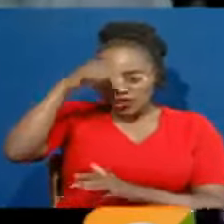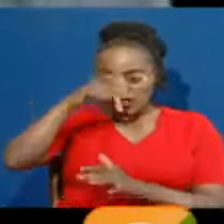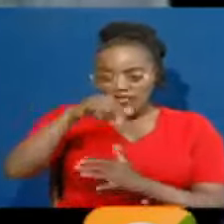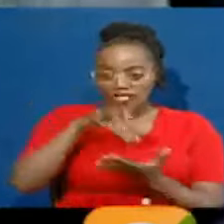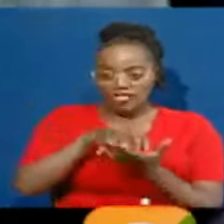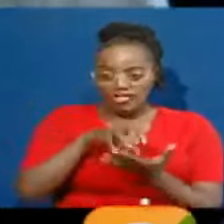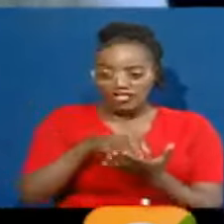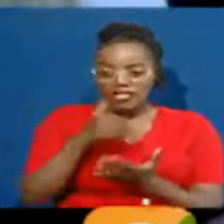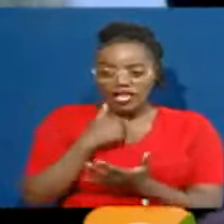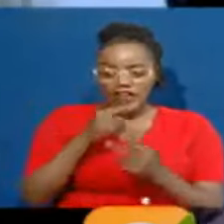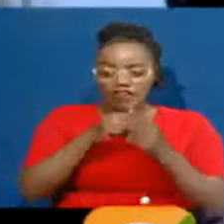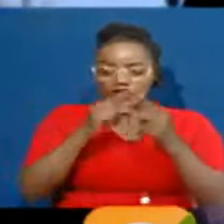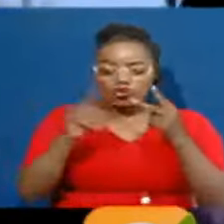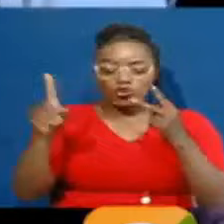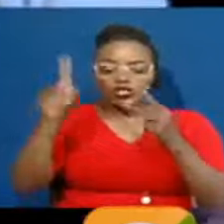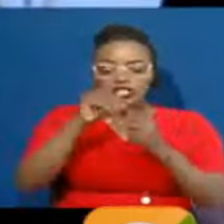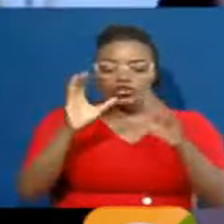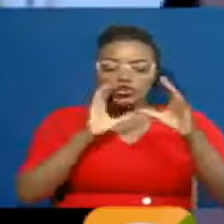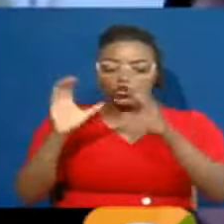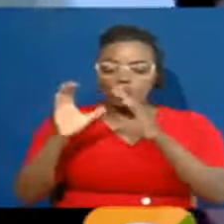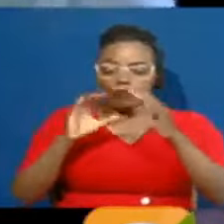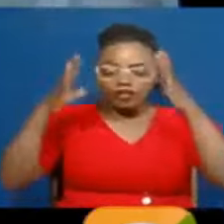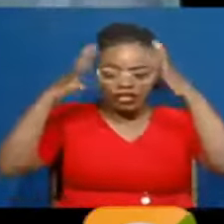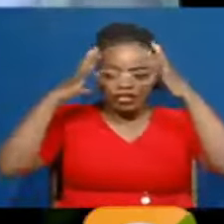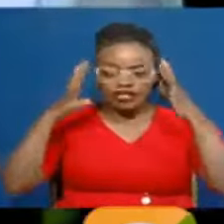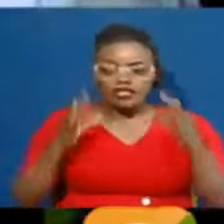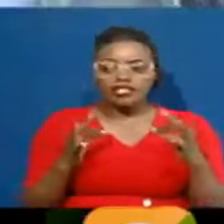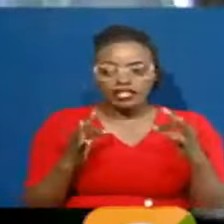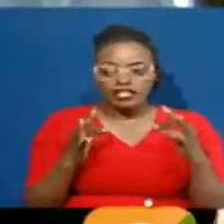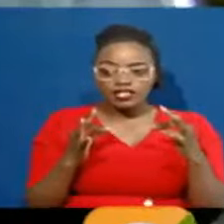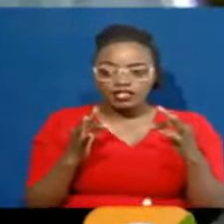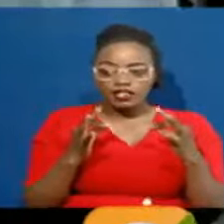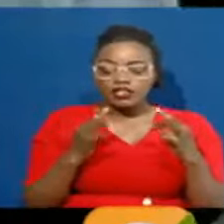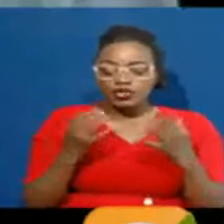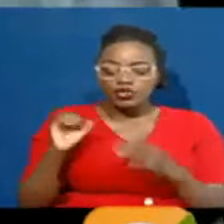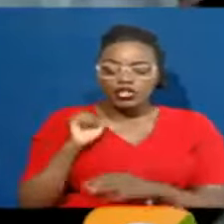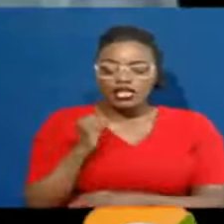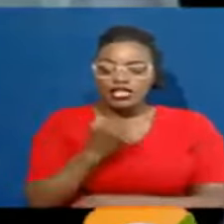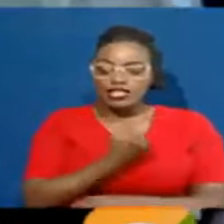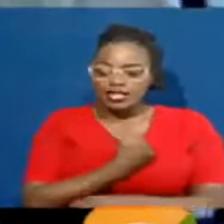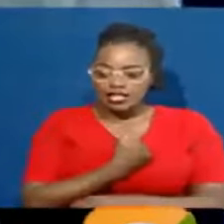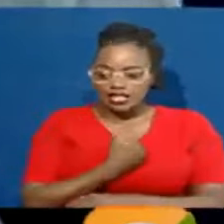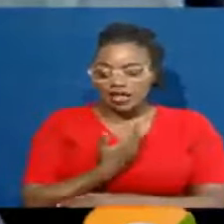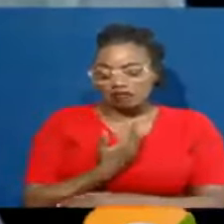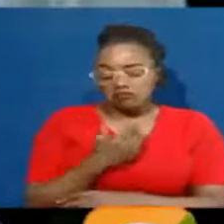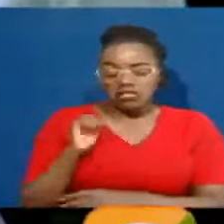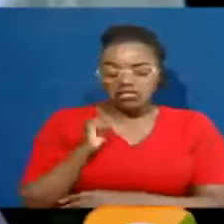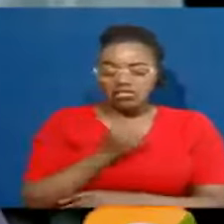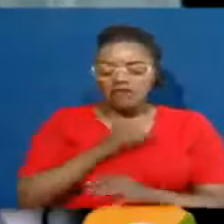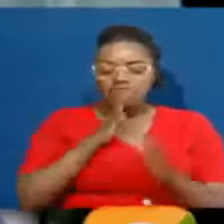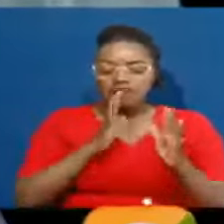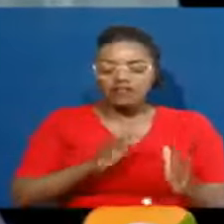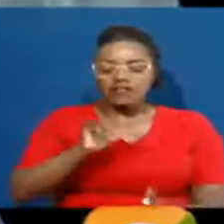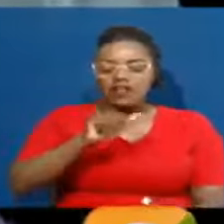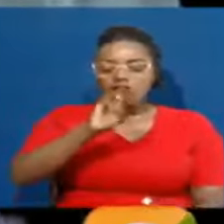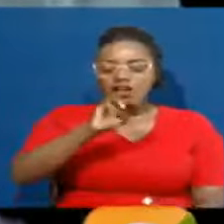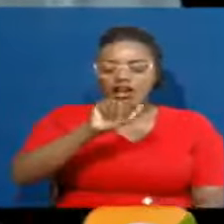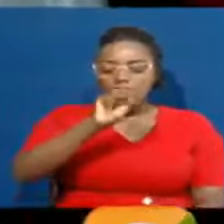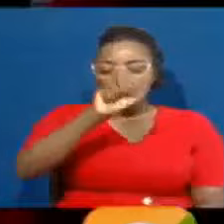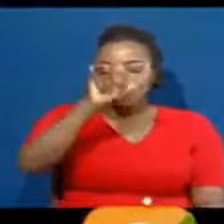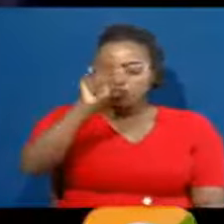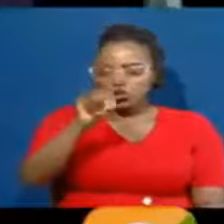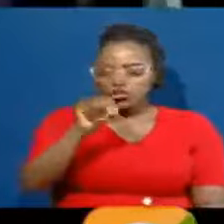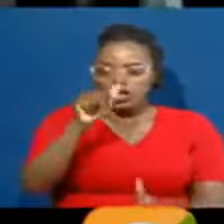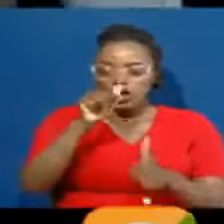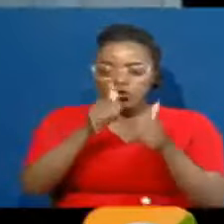case, has 2 days to communicate the decision to the Senate, to his Senate counterpart, Amason Jaffa Kingi,